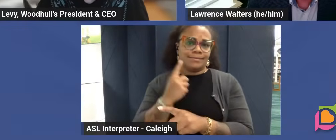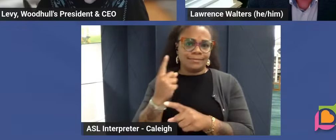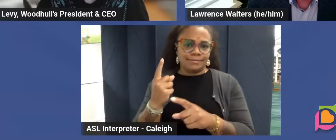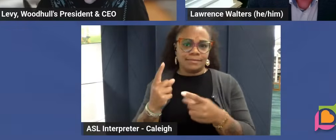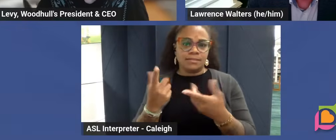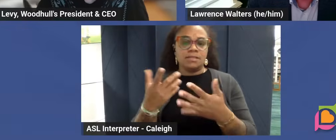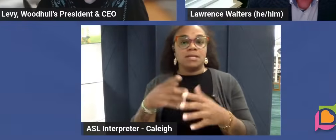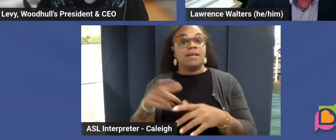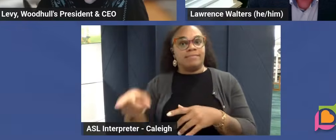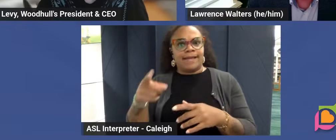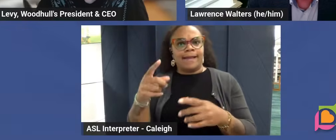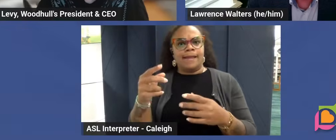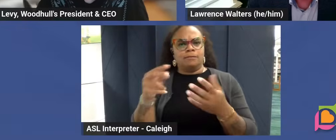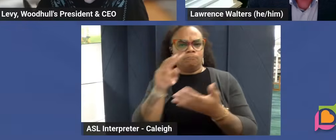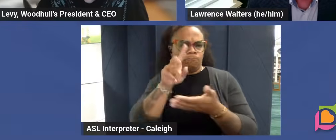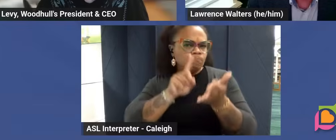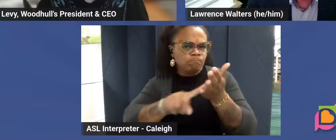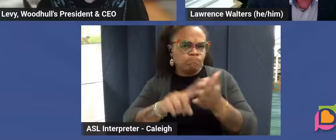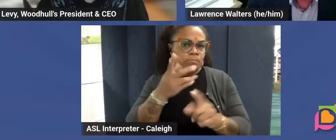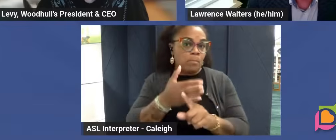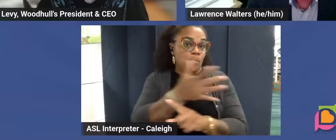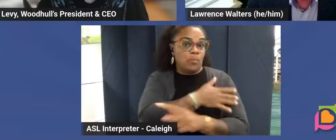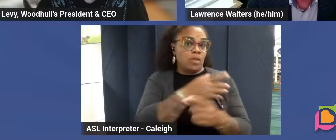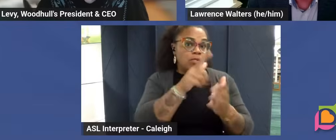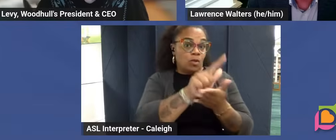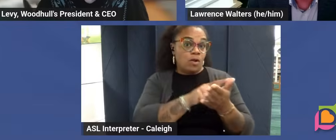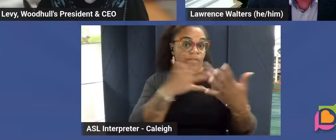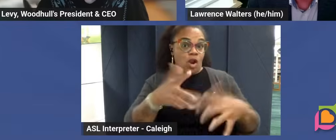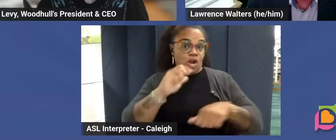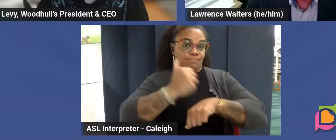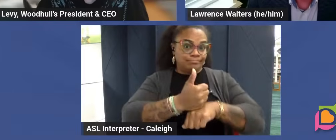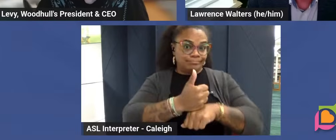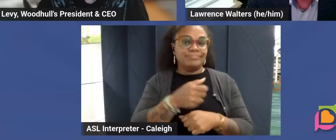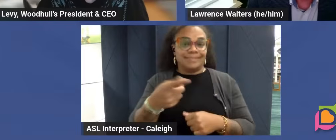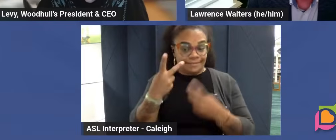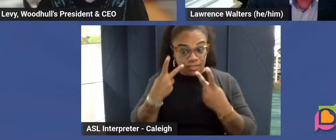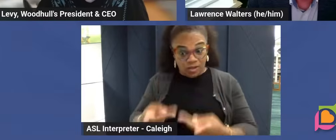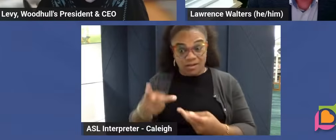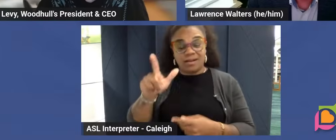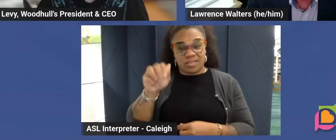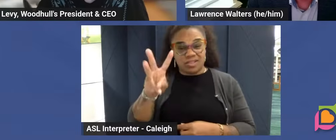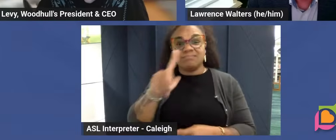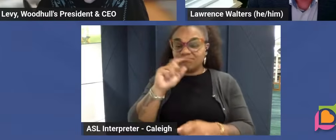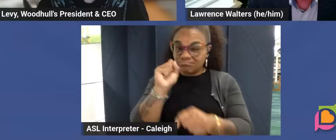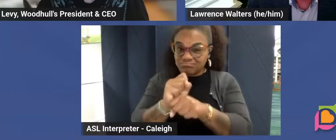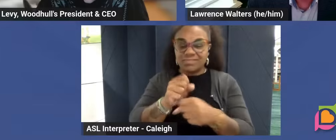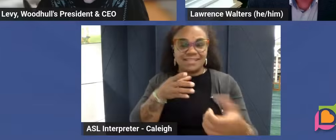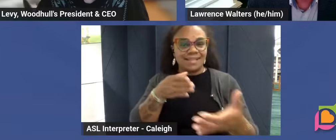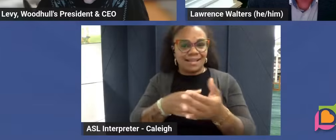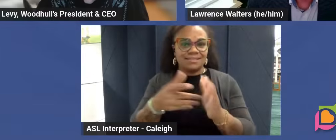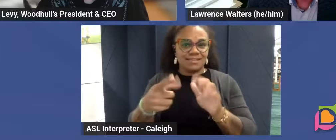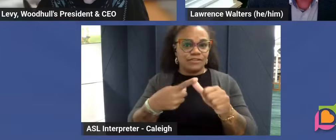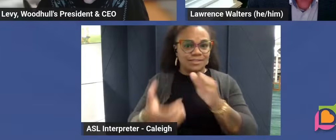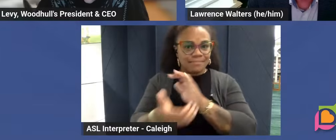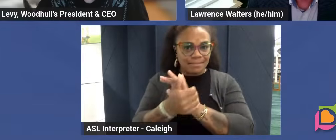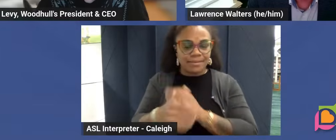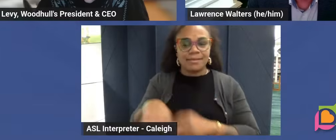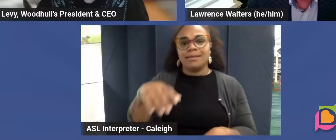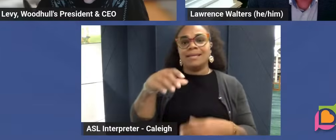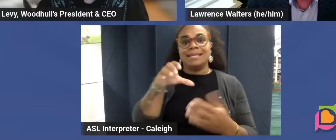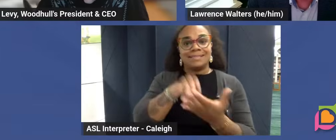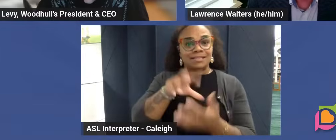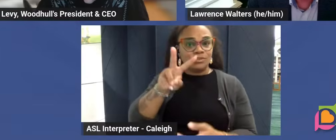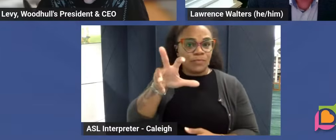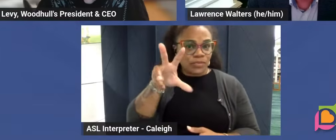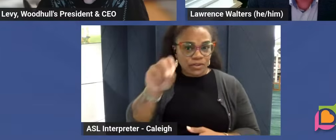precedent at the time, and looked at this law and said it clearly violates the First Amendment. It's preempted by Section 230. It's